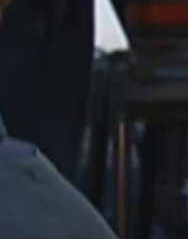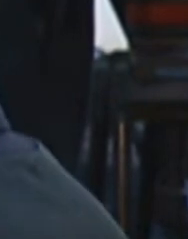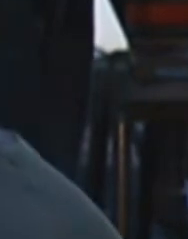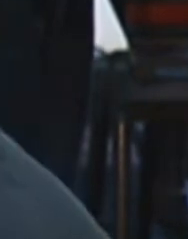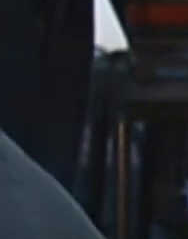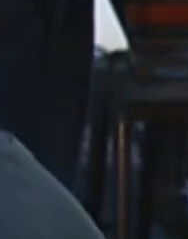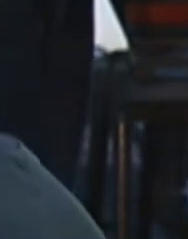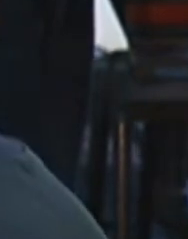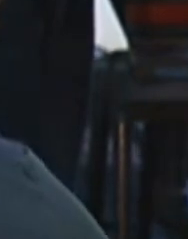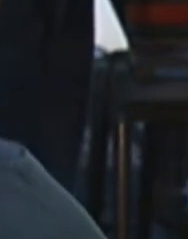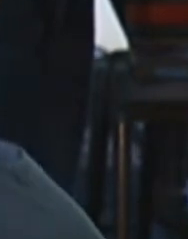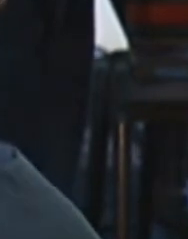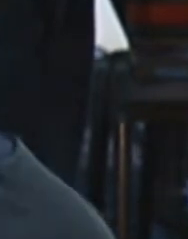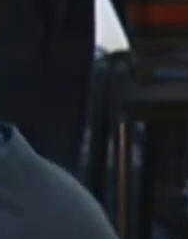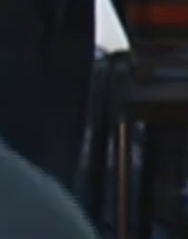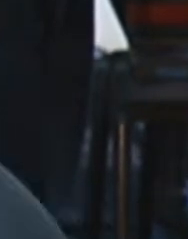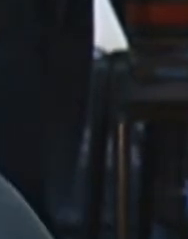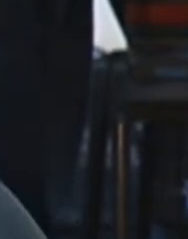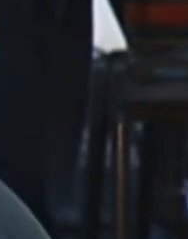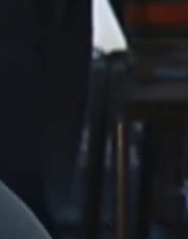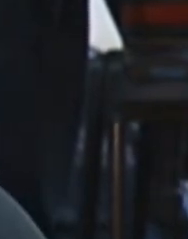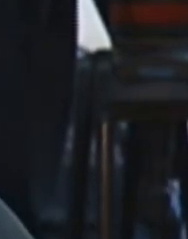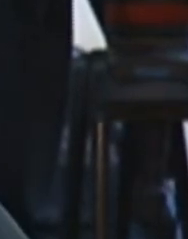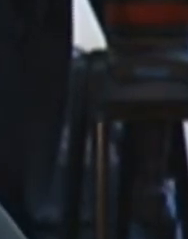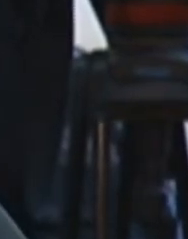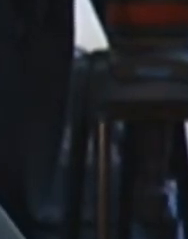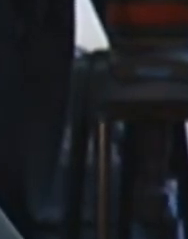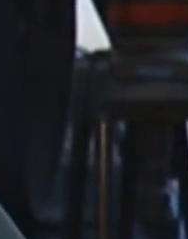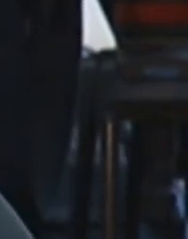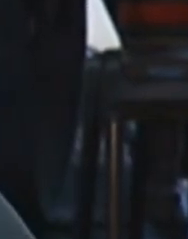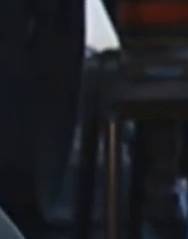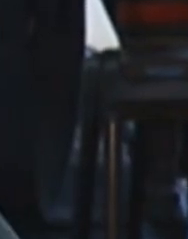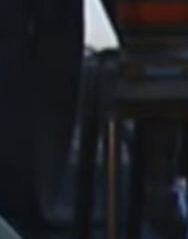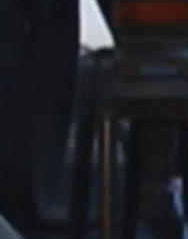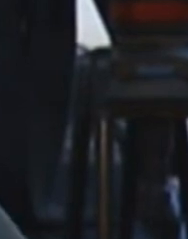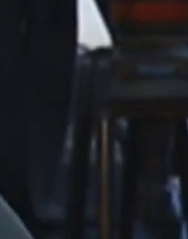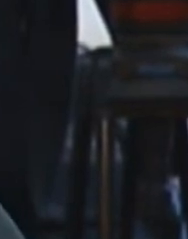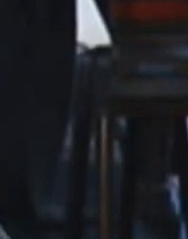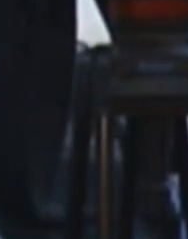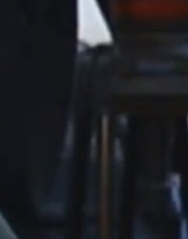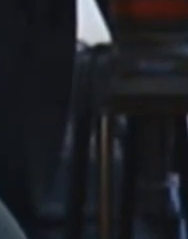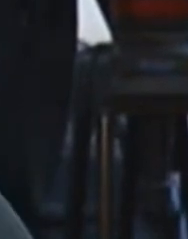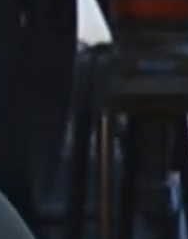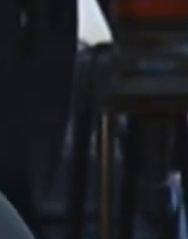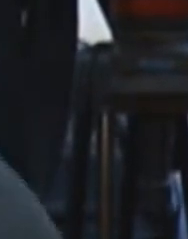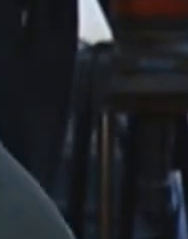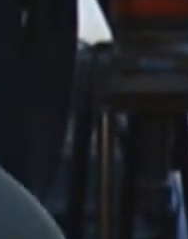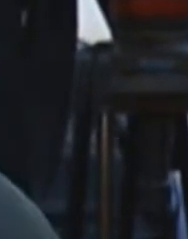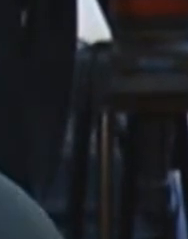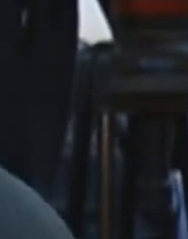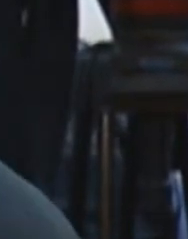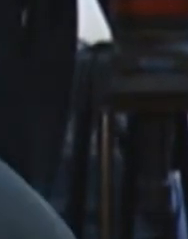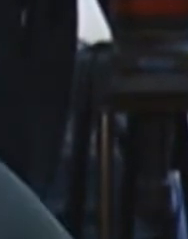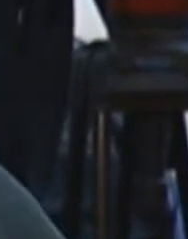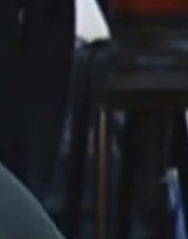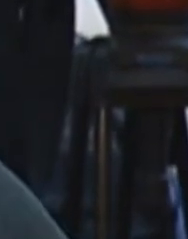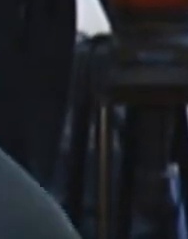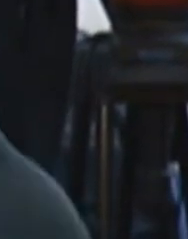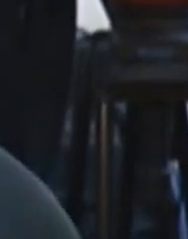previous convictions. My client does not have any cases under